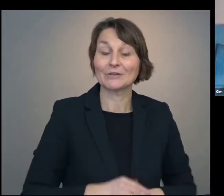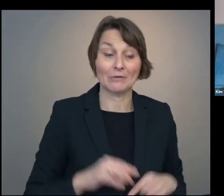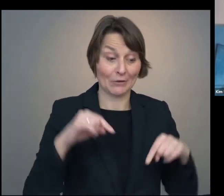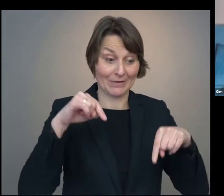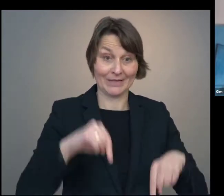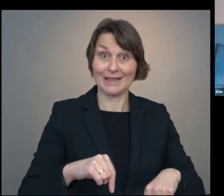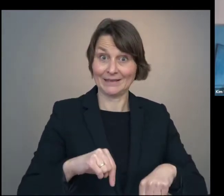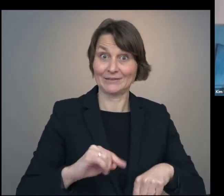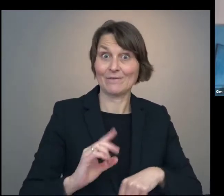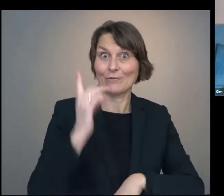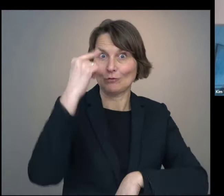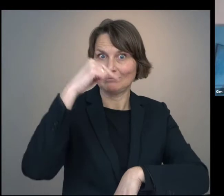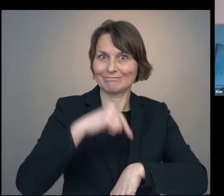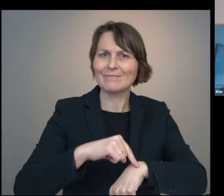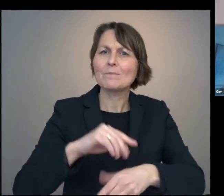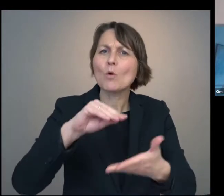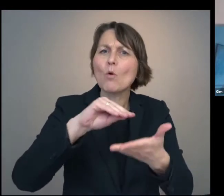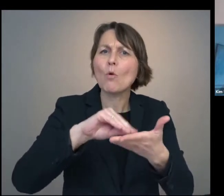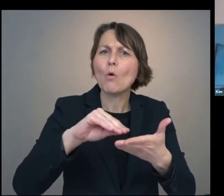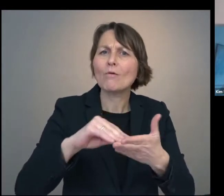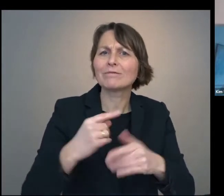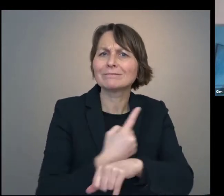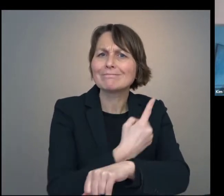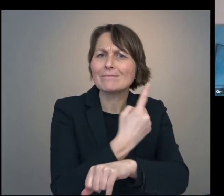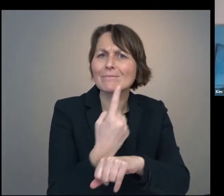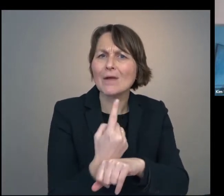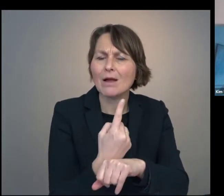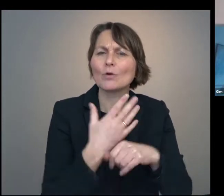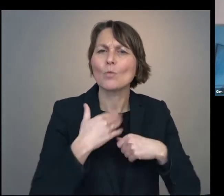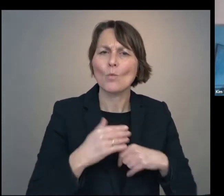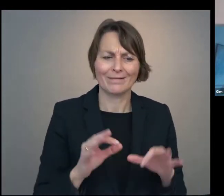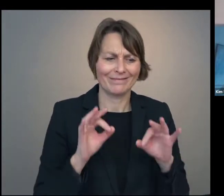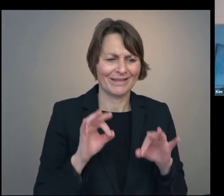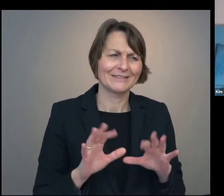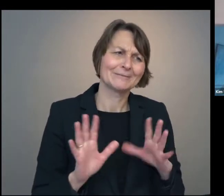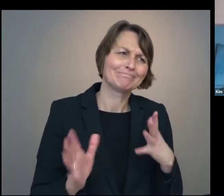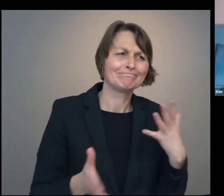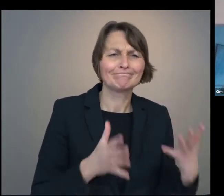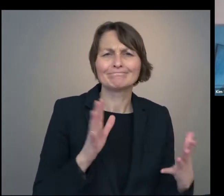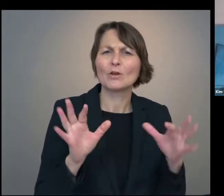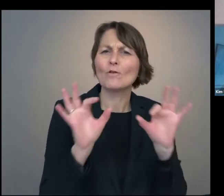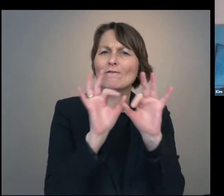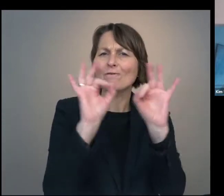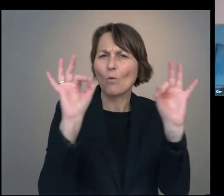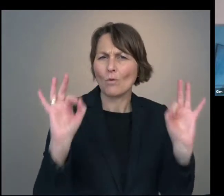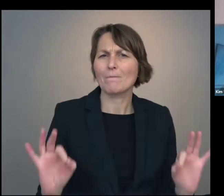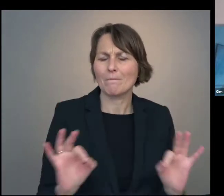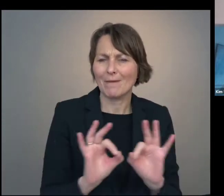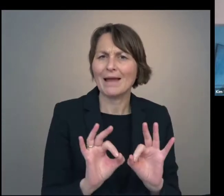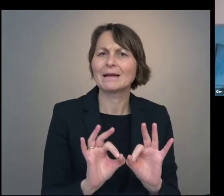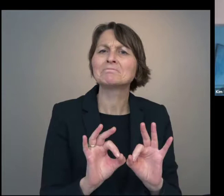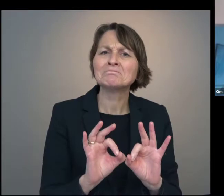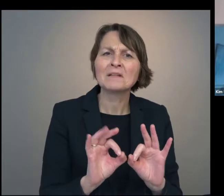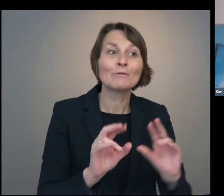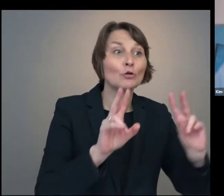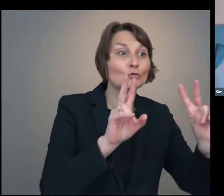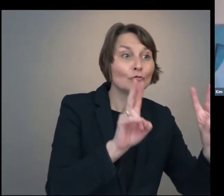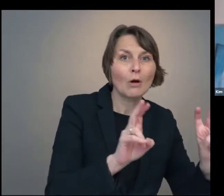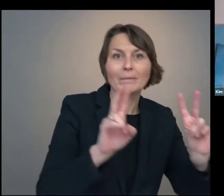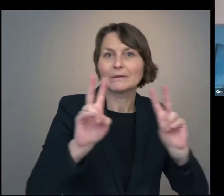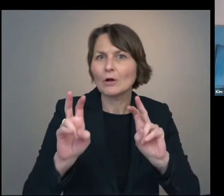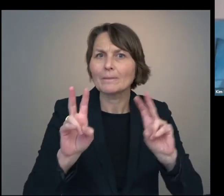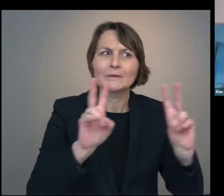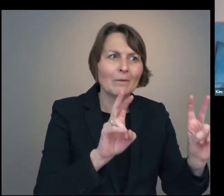with office hours is to have a format that's more shaped around specific